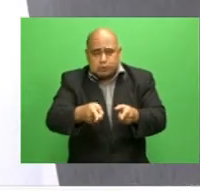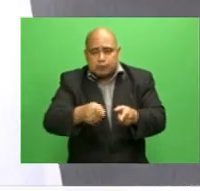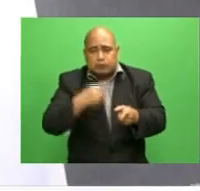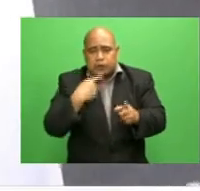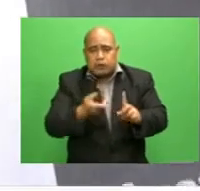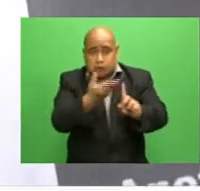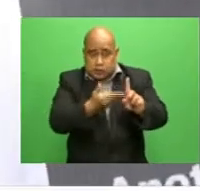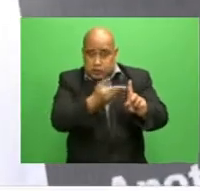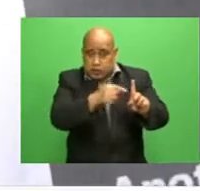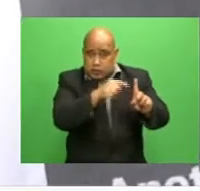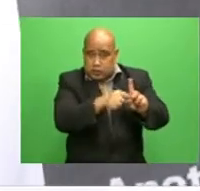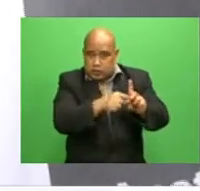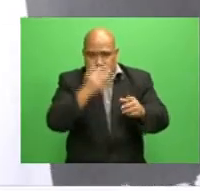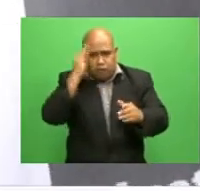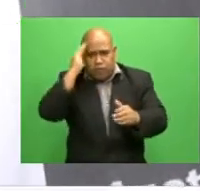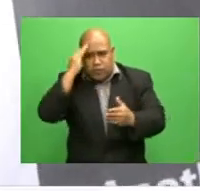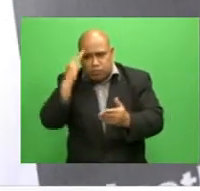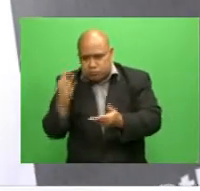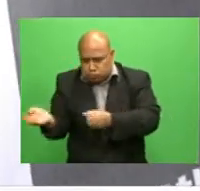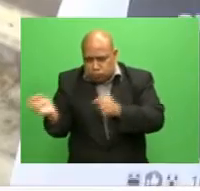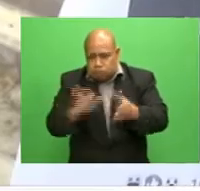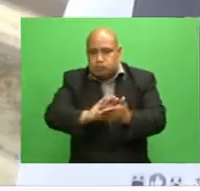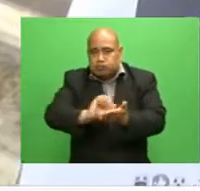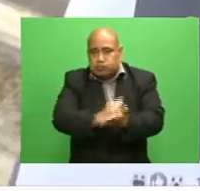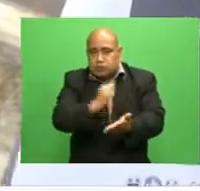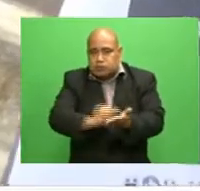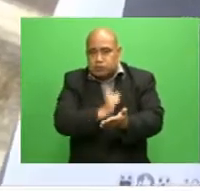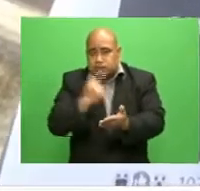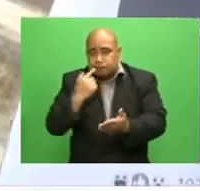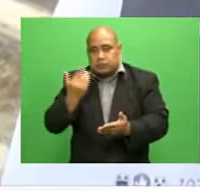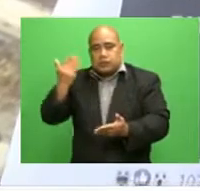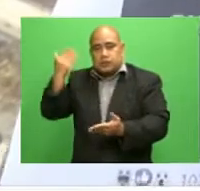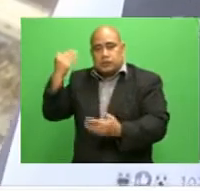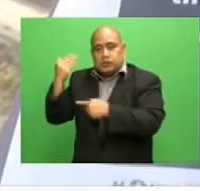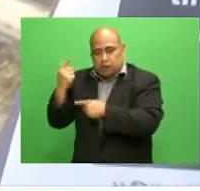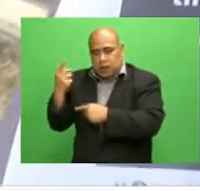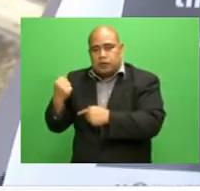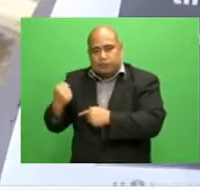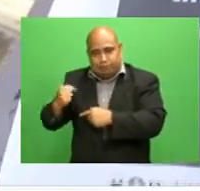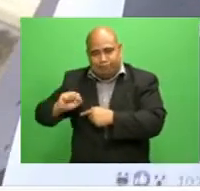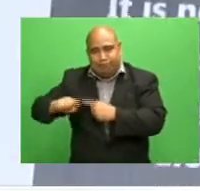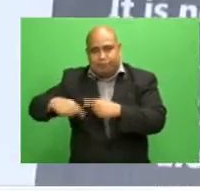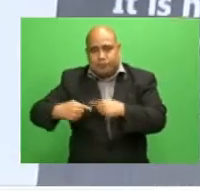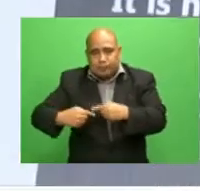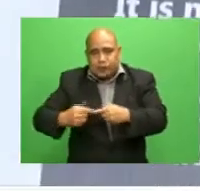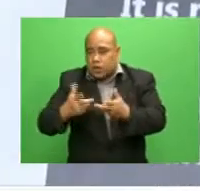ago, Ravindra Singh was still posting on social media and referring to the PM as